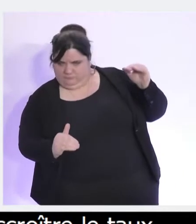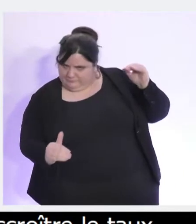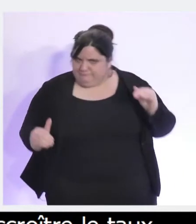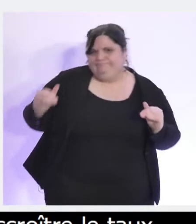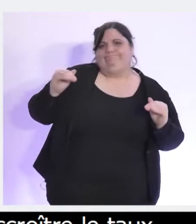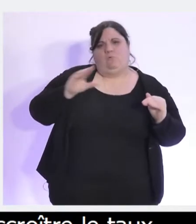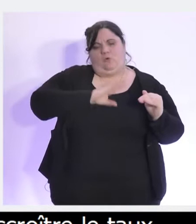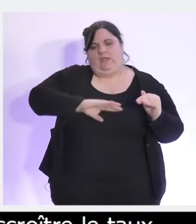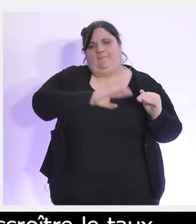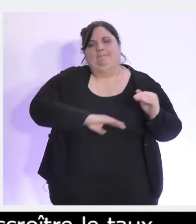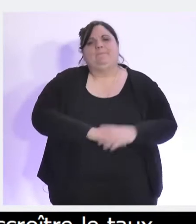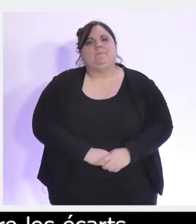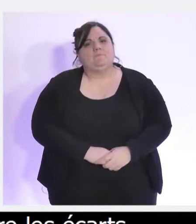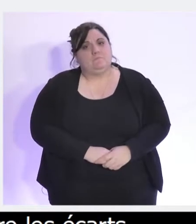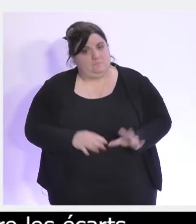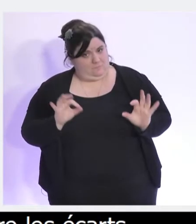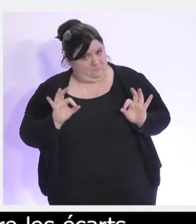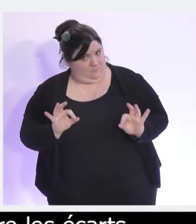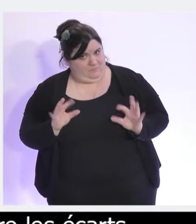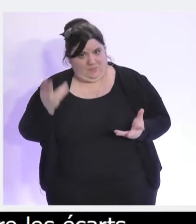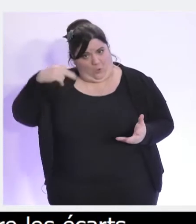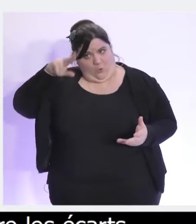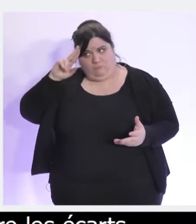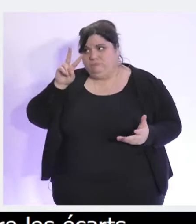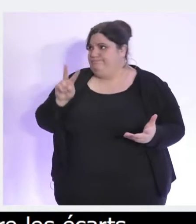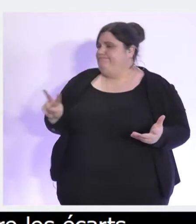vis-à-vis people without handicaps. So